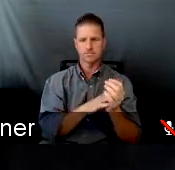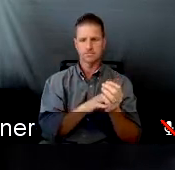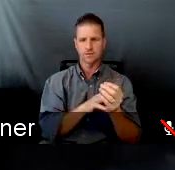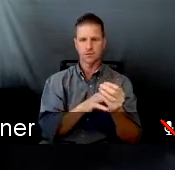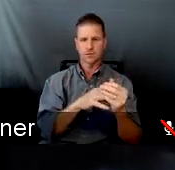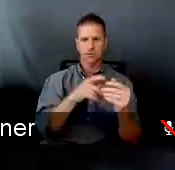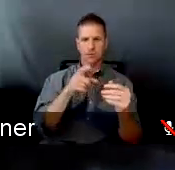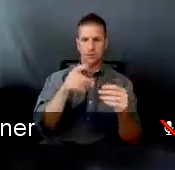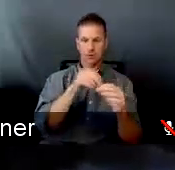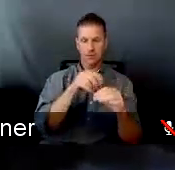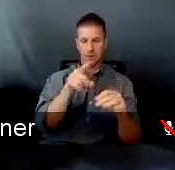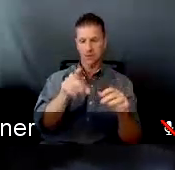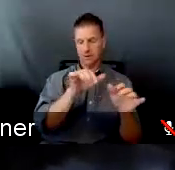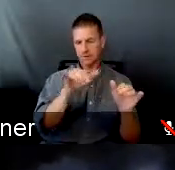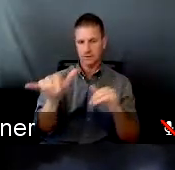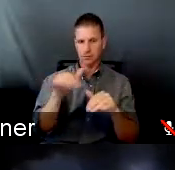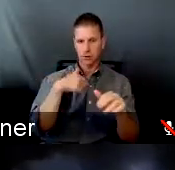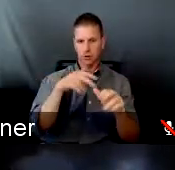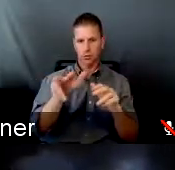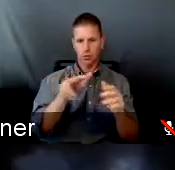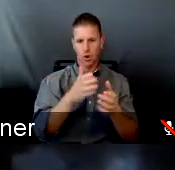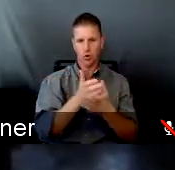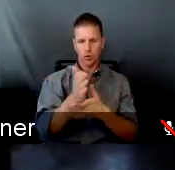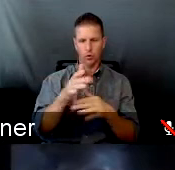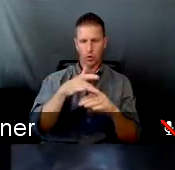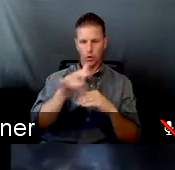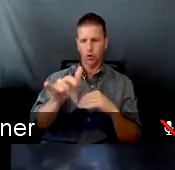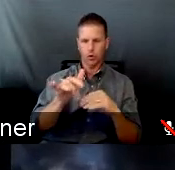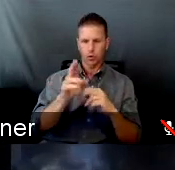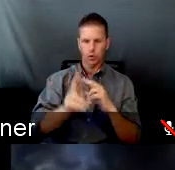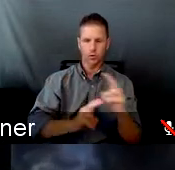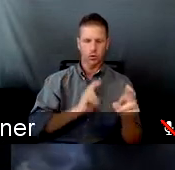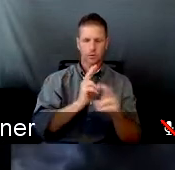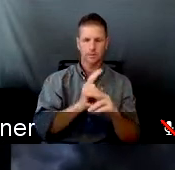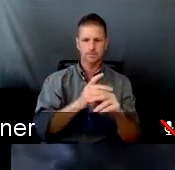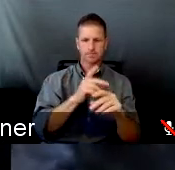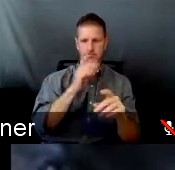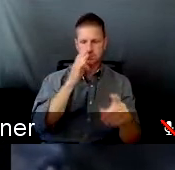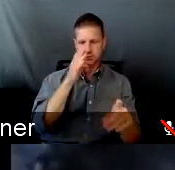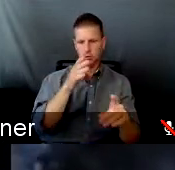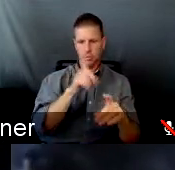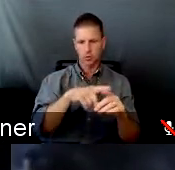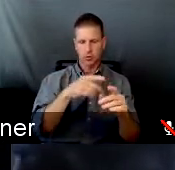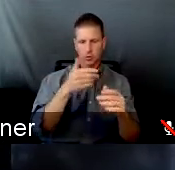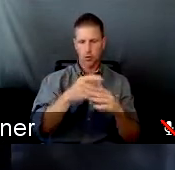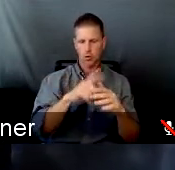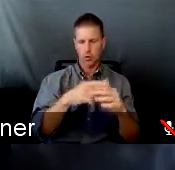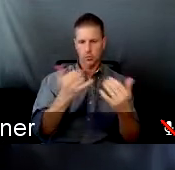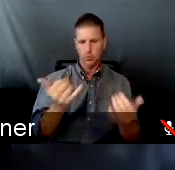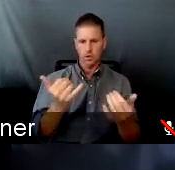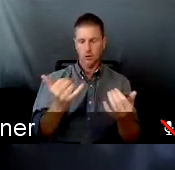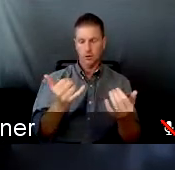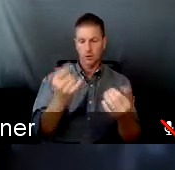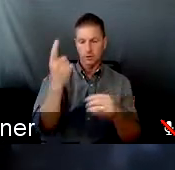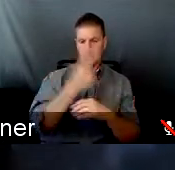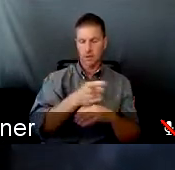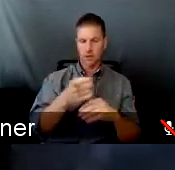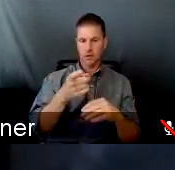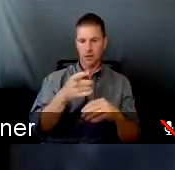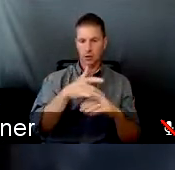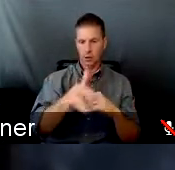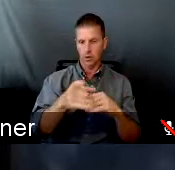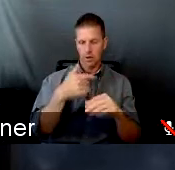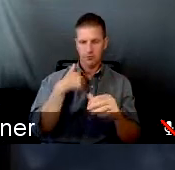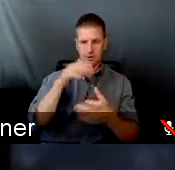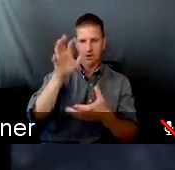So in this simulation, we're kind of walking through this early universe towards, closer to present day. And so in this early universe, you have a lot of